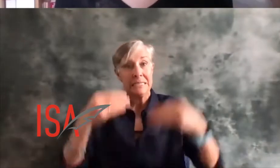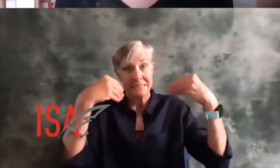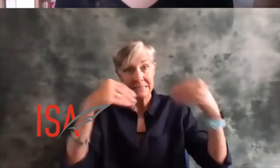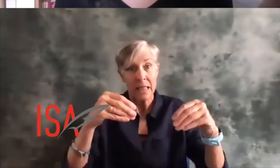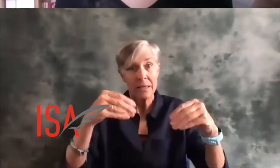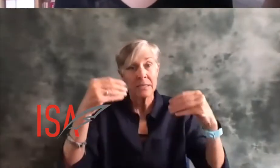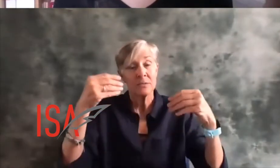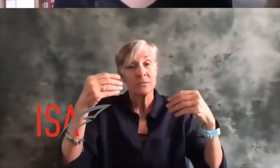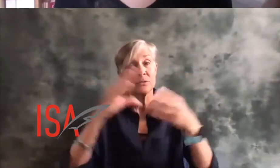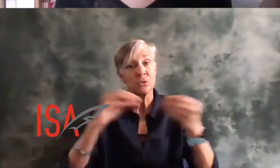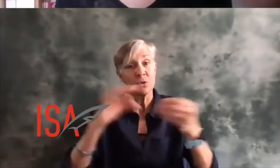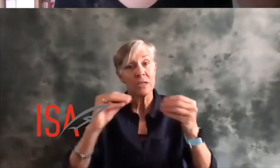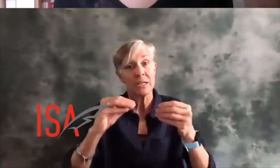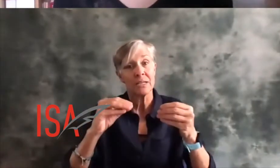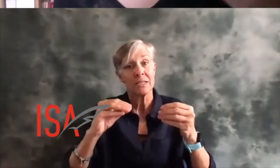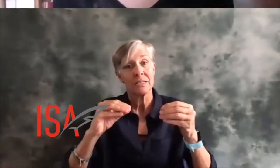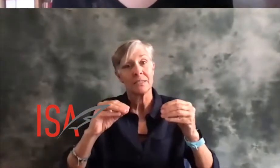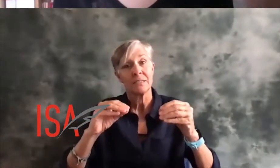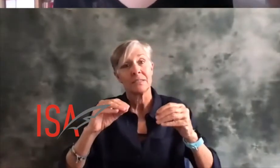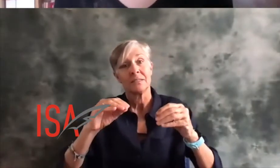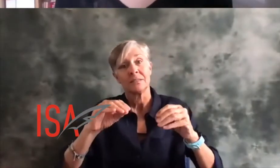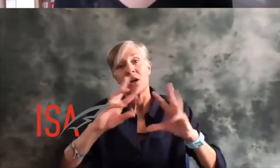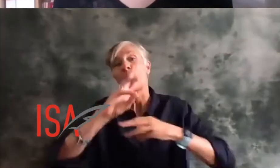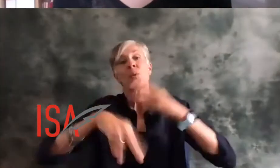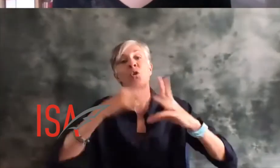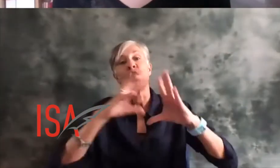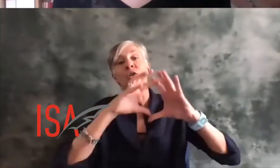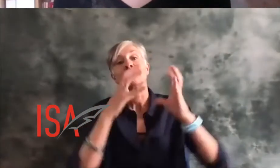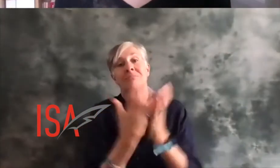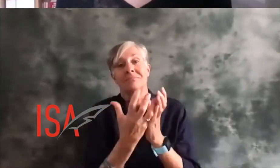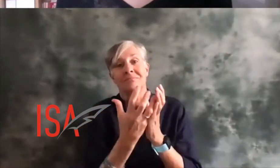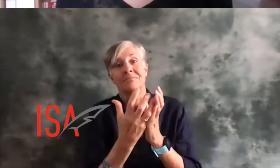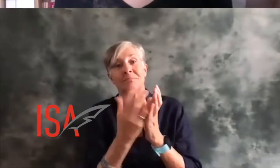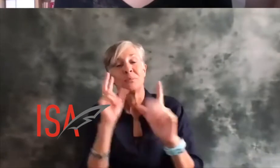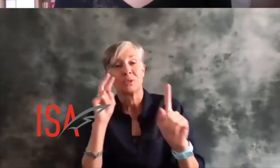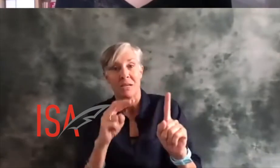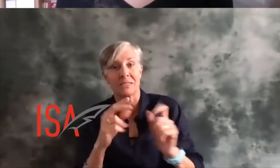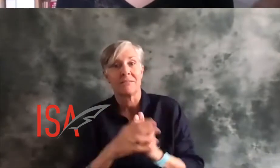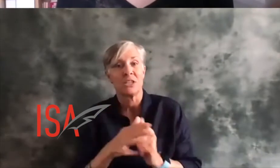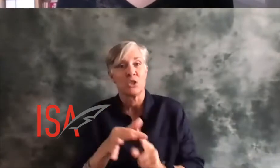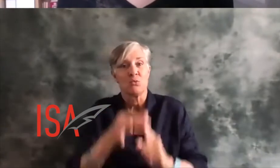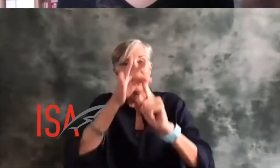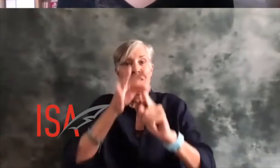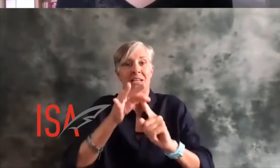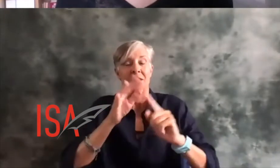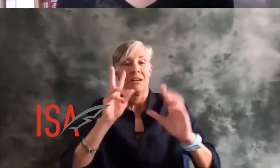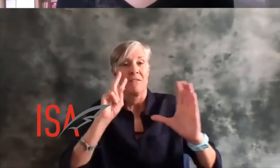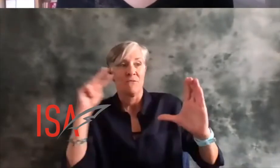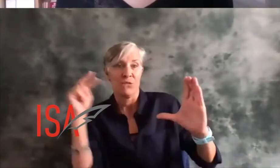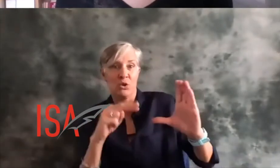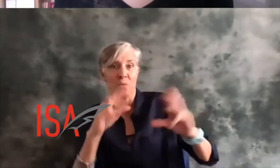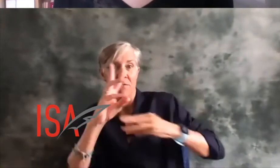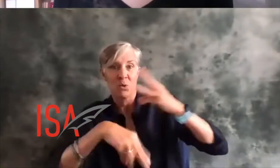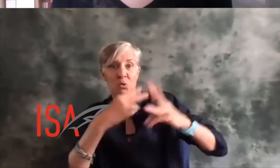your story is the world, right? Everyone's always looking for that unique view into a world that